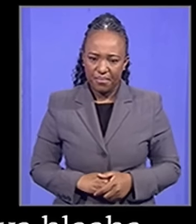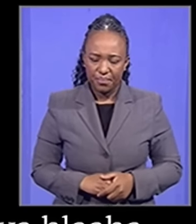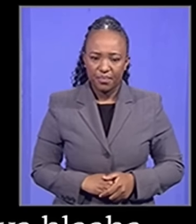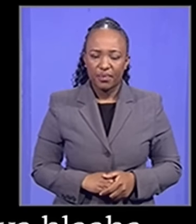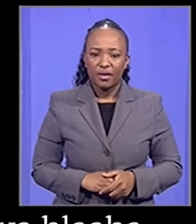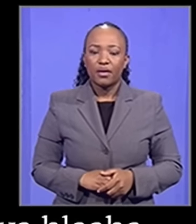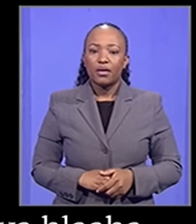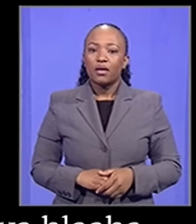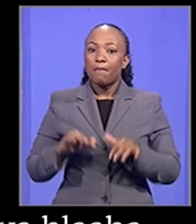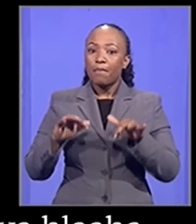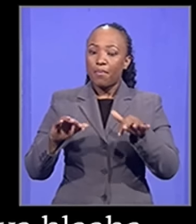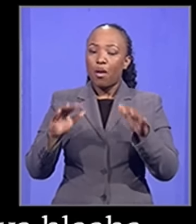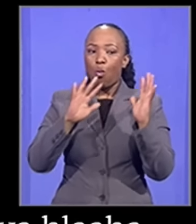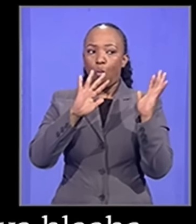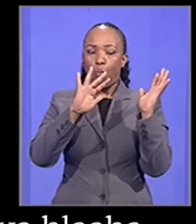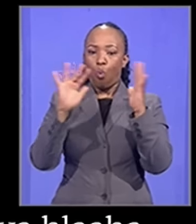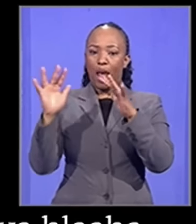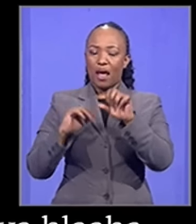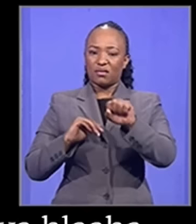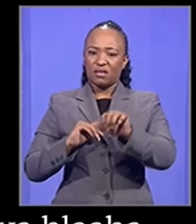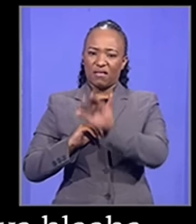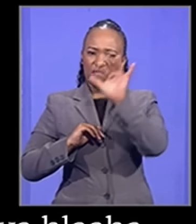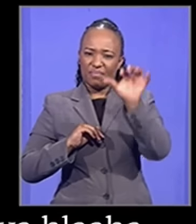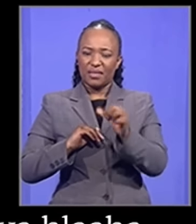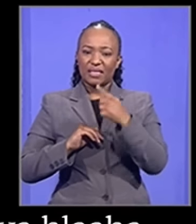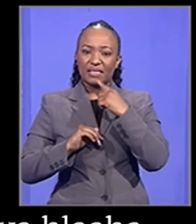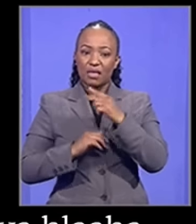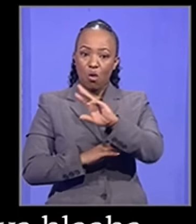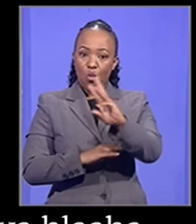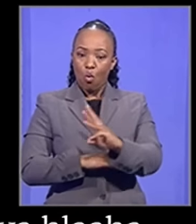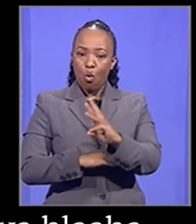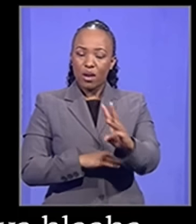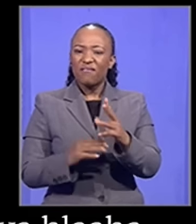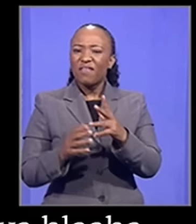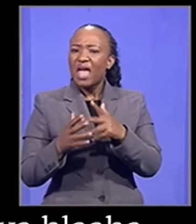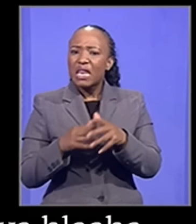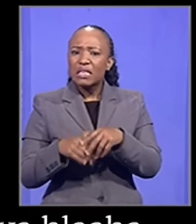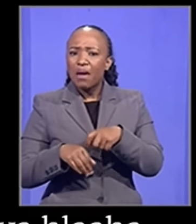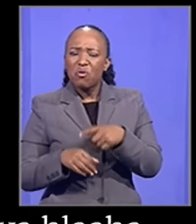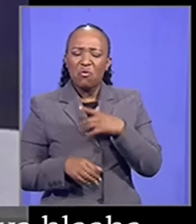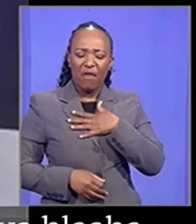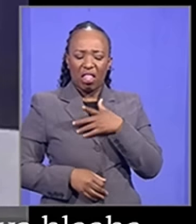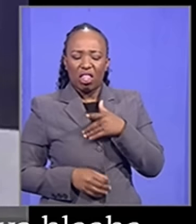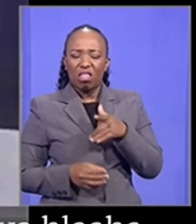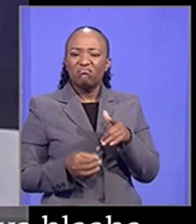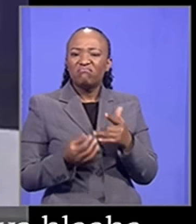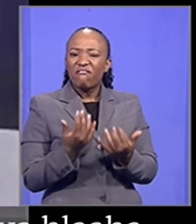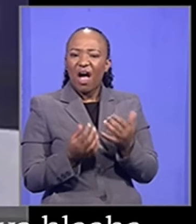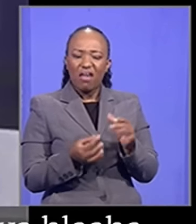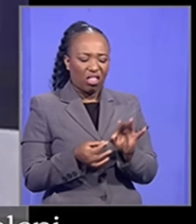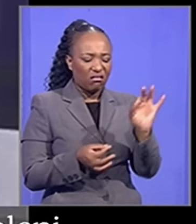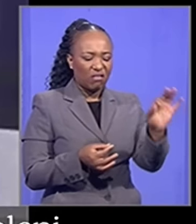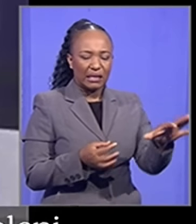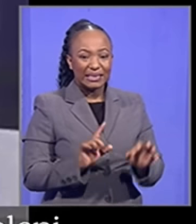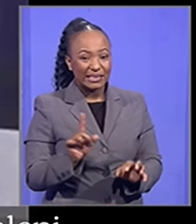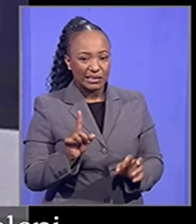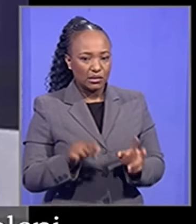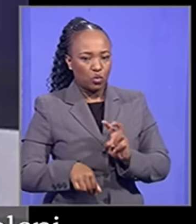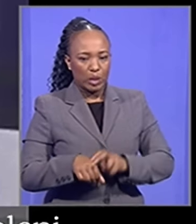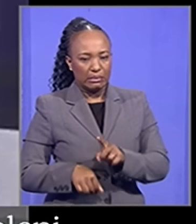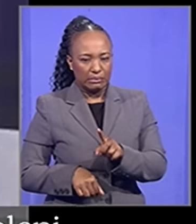a bosa mono Afrika Borwa ba gateletse gore baagi ba se fise go sa babalesega. Di-conference tse leng ko Western Cape